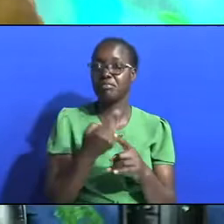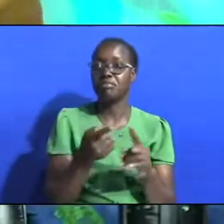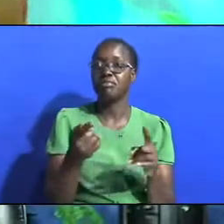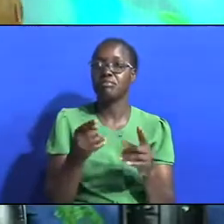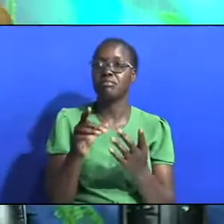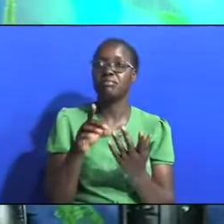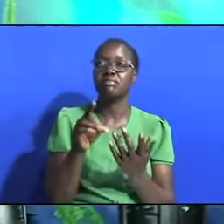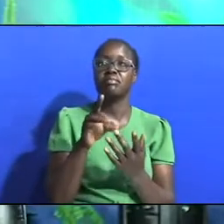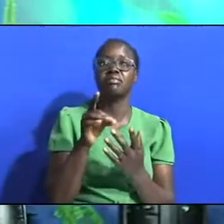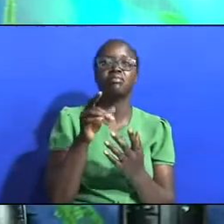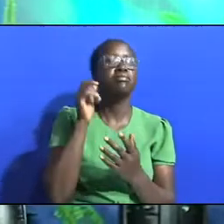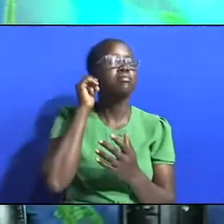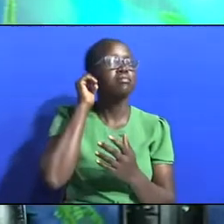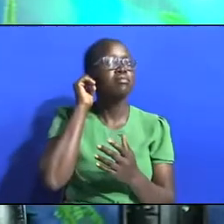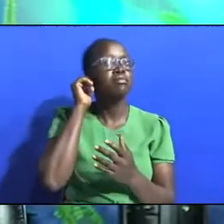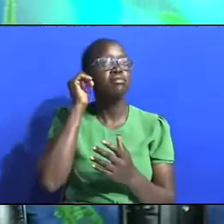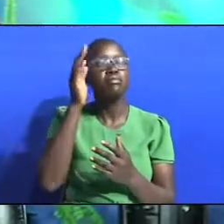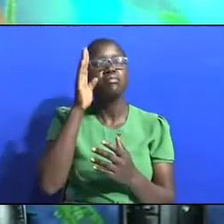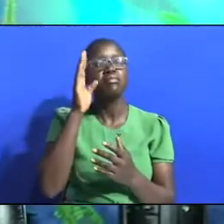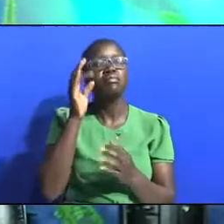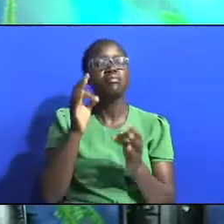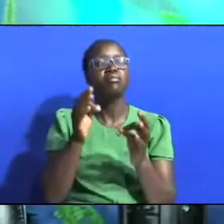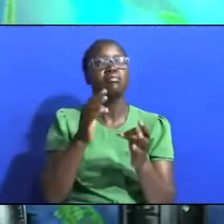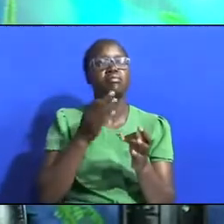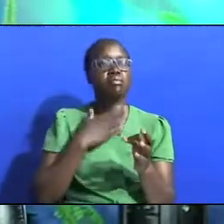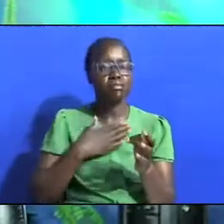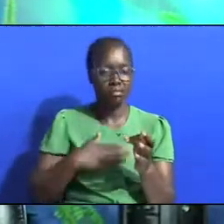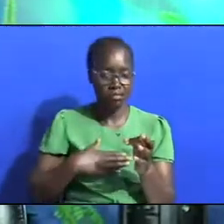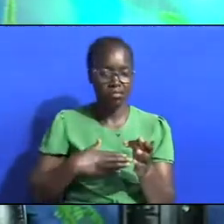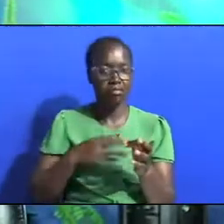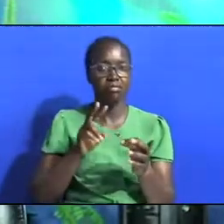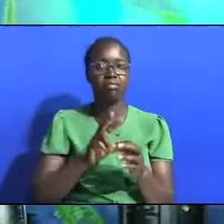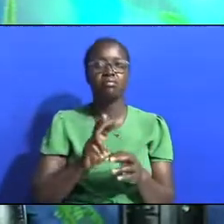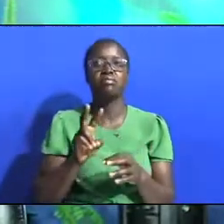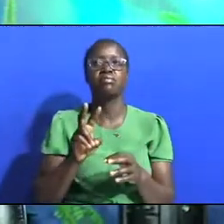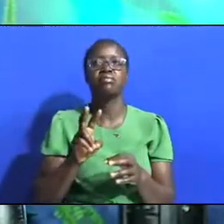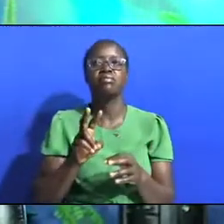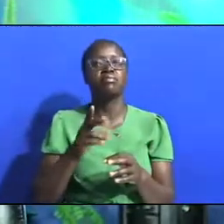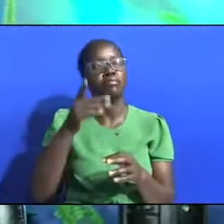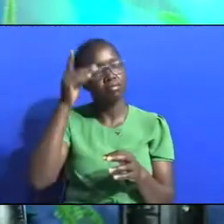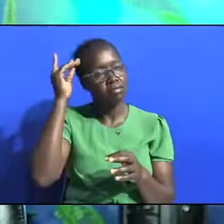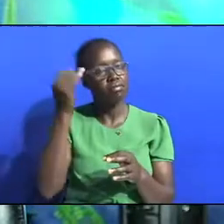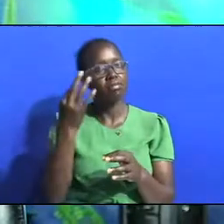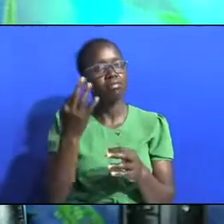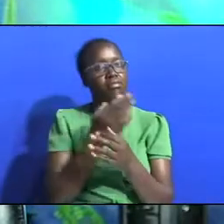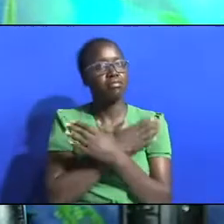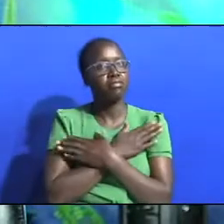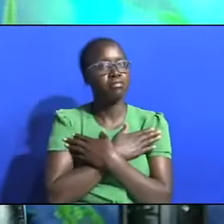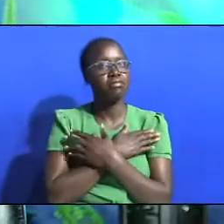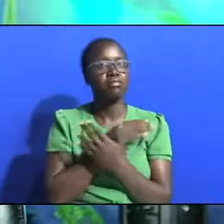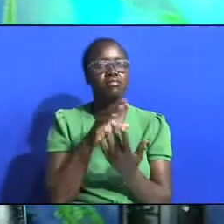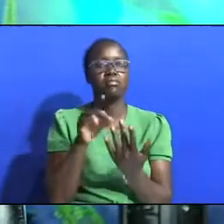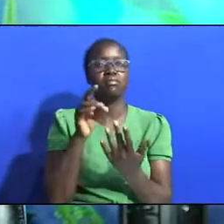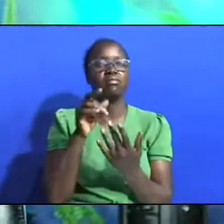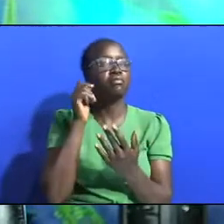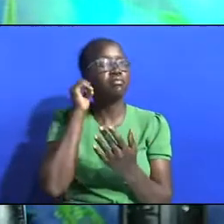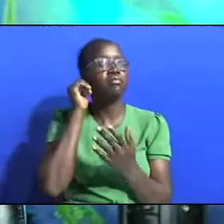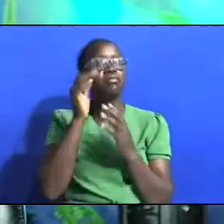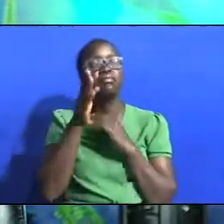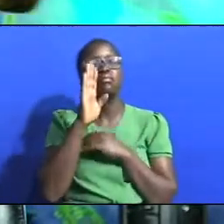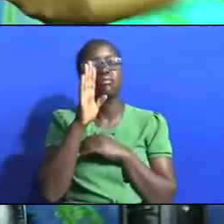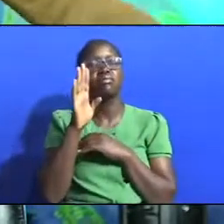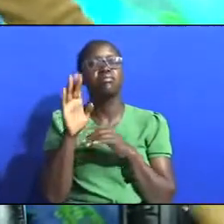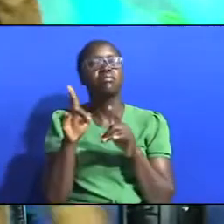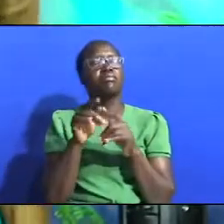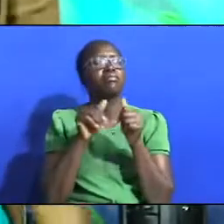he chose to obey God even when nobody was watching. Daniel and his three friends chose to obey God even